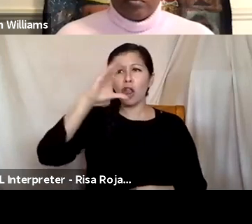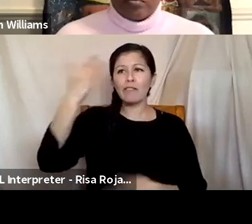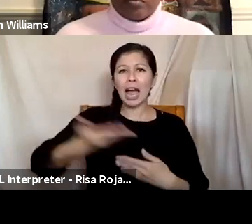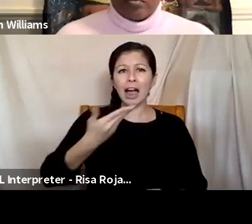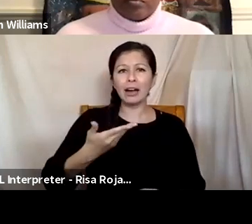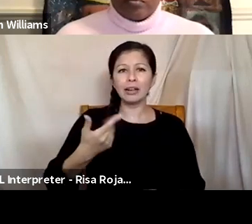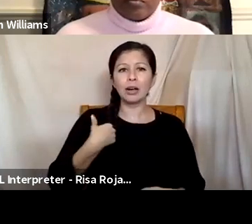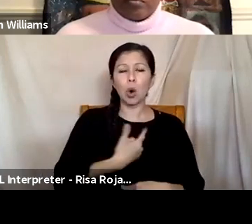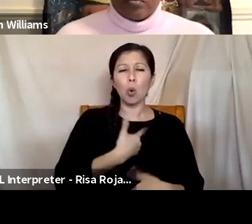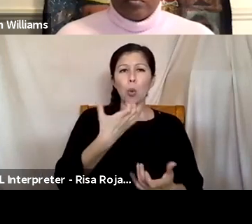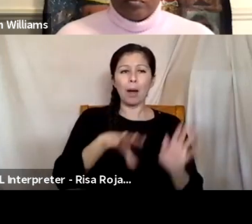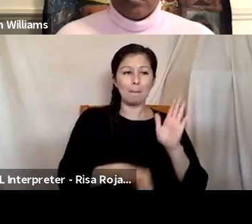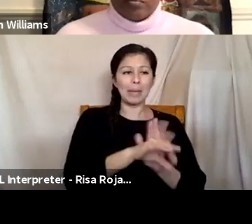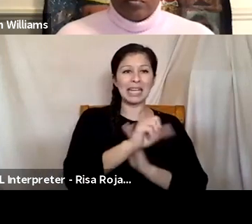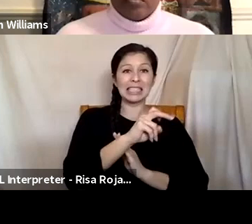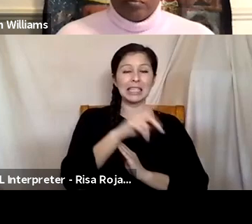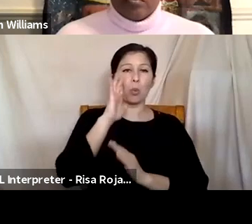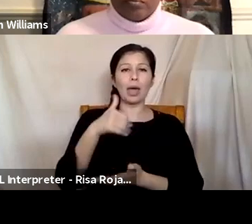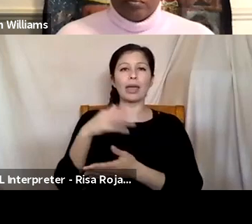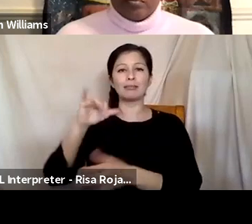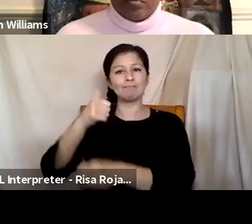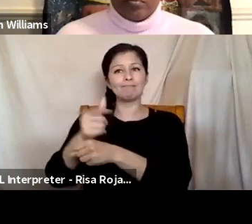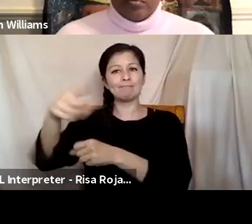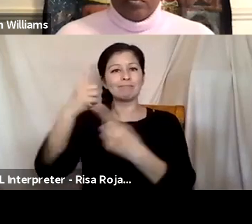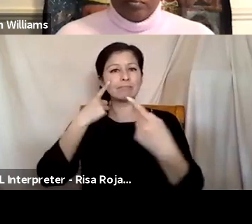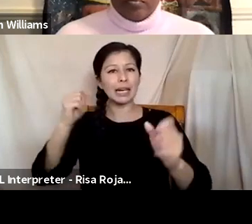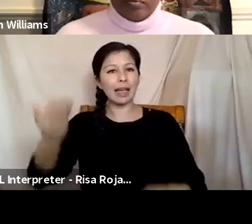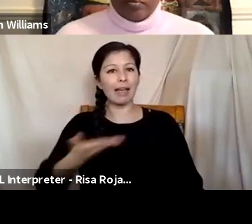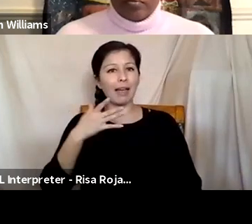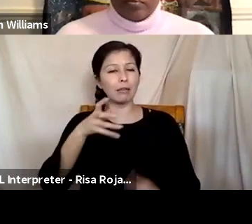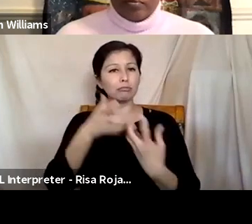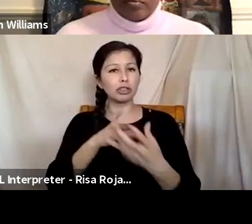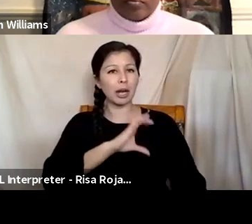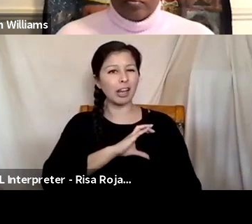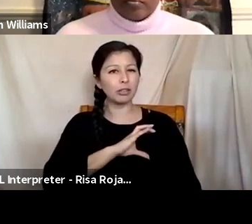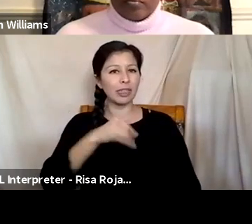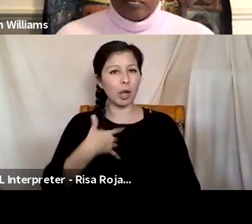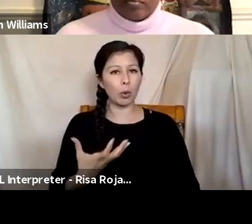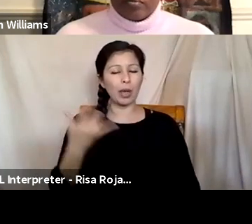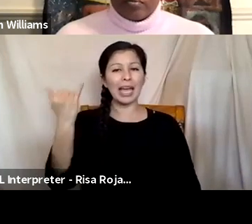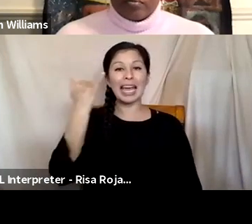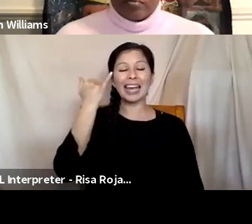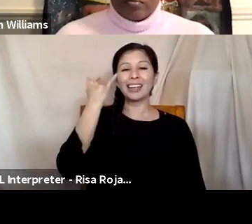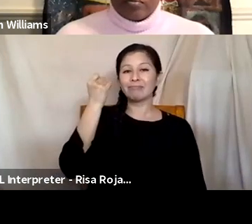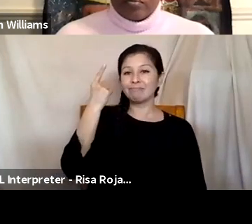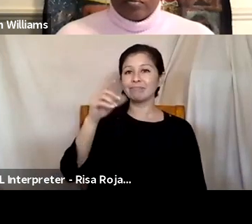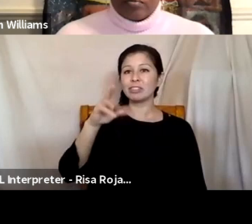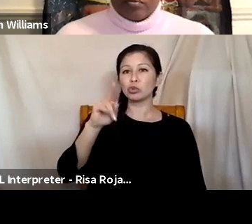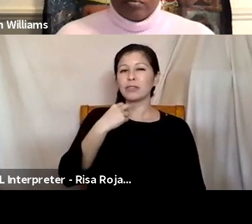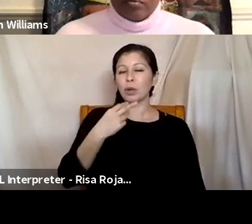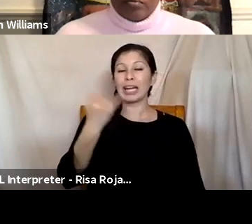are going to set them up for success. Right. If there is some action in the scene,